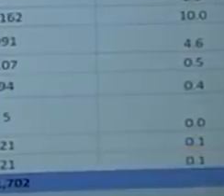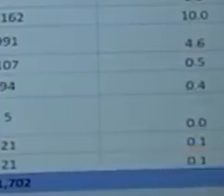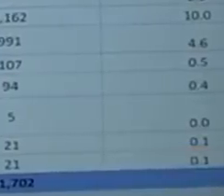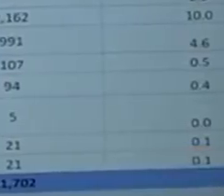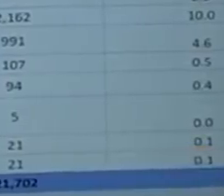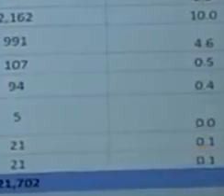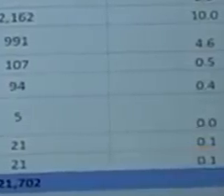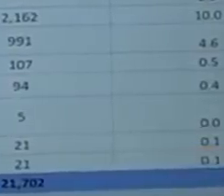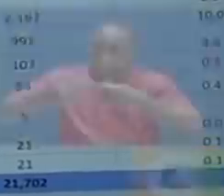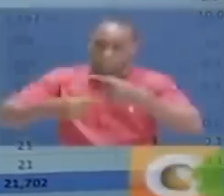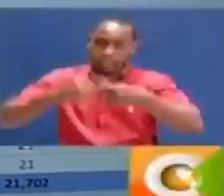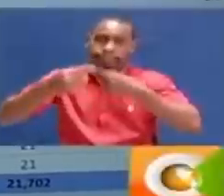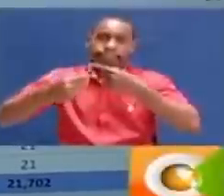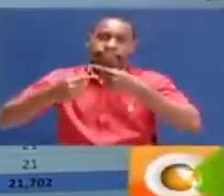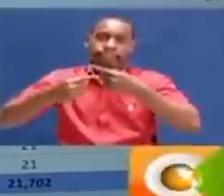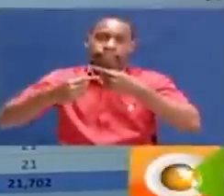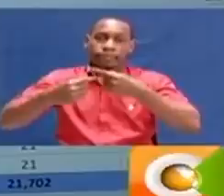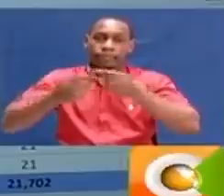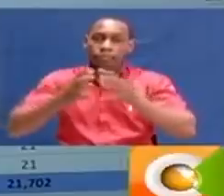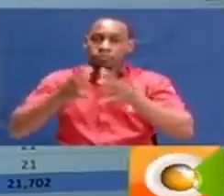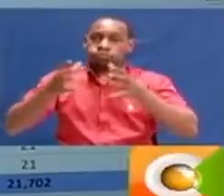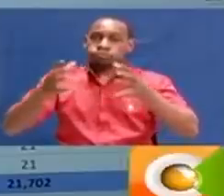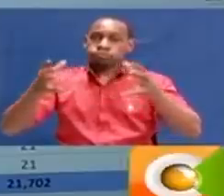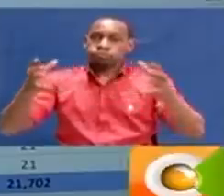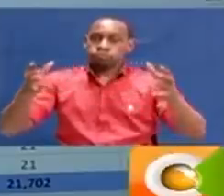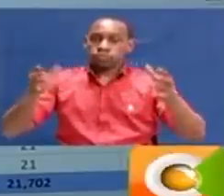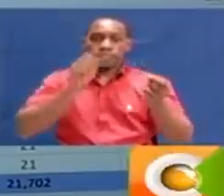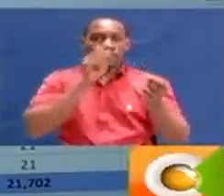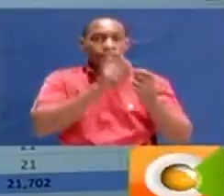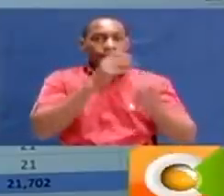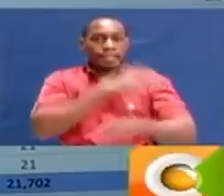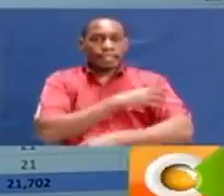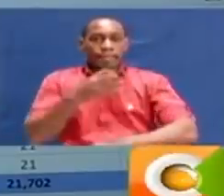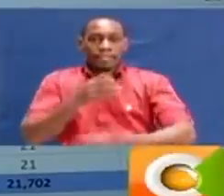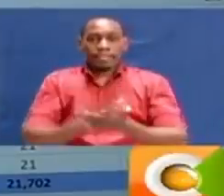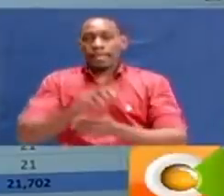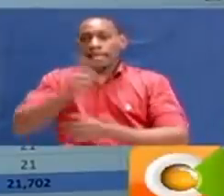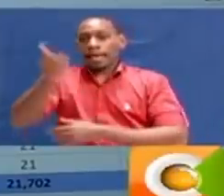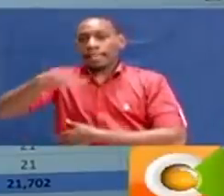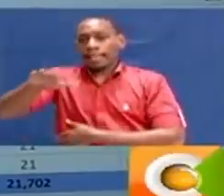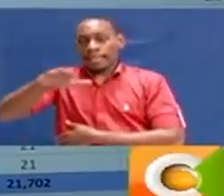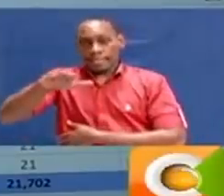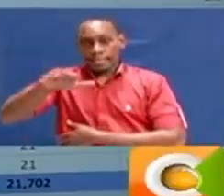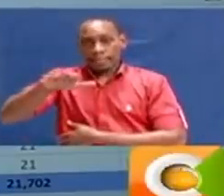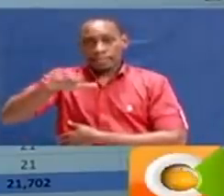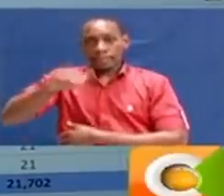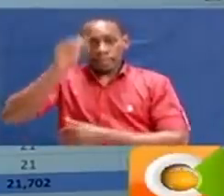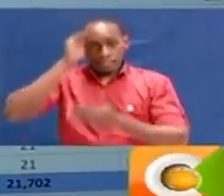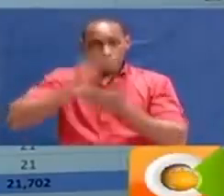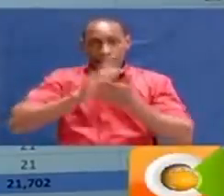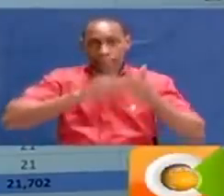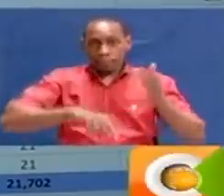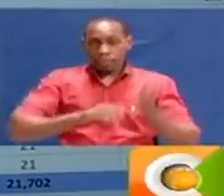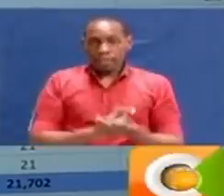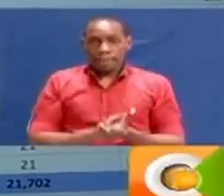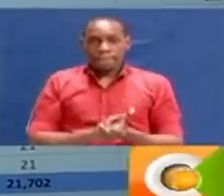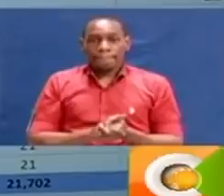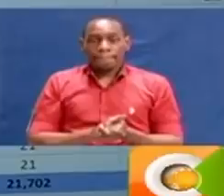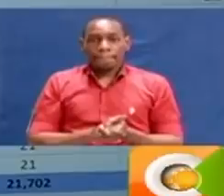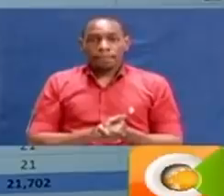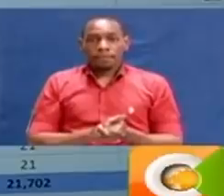testing capacity in other areas. I believe that as we expand, then even you can see here, for